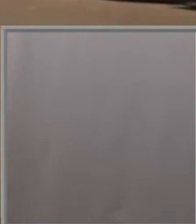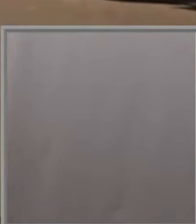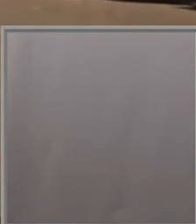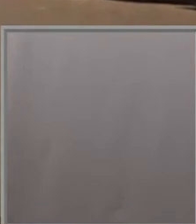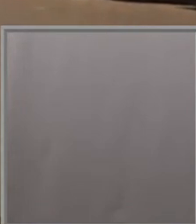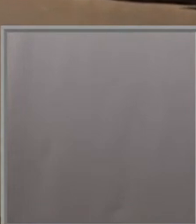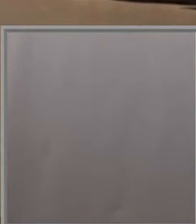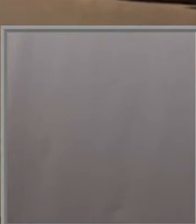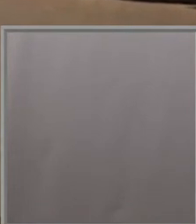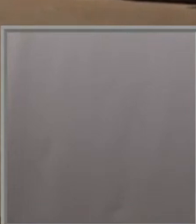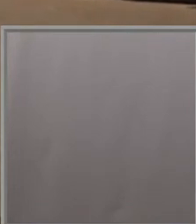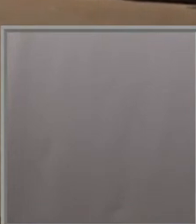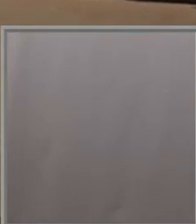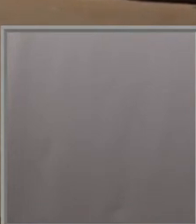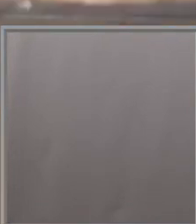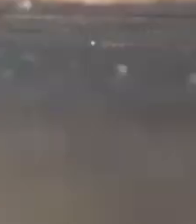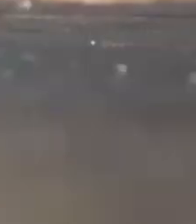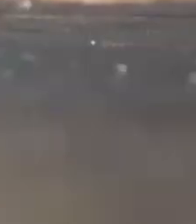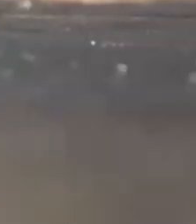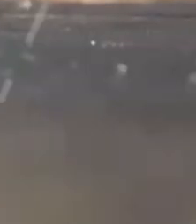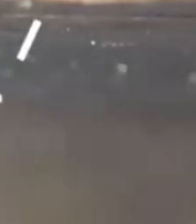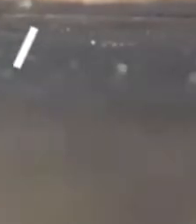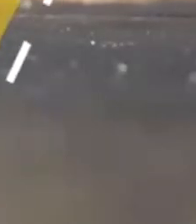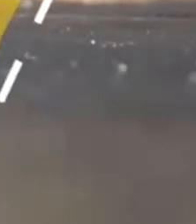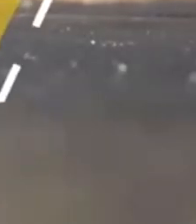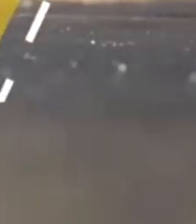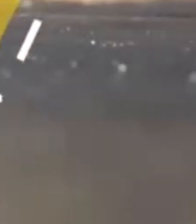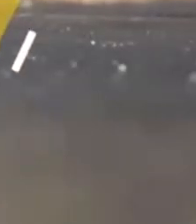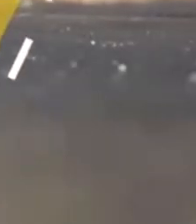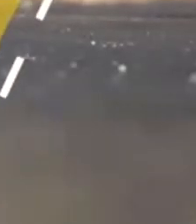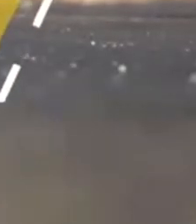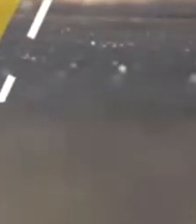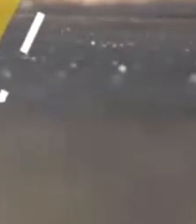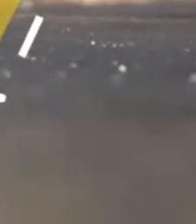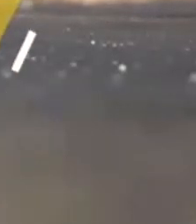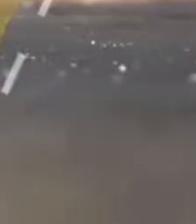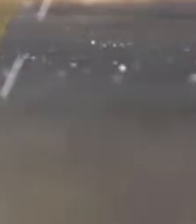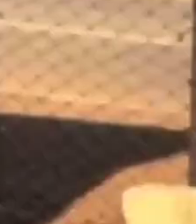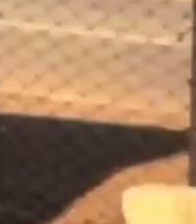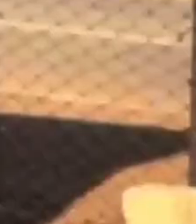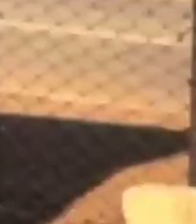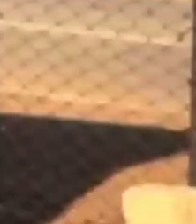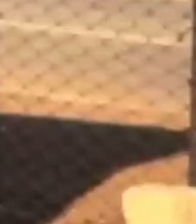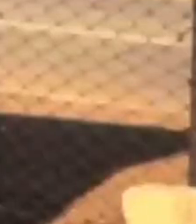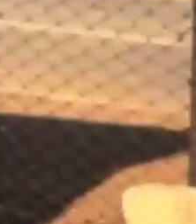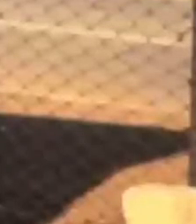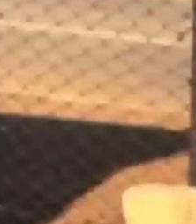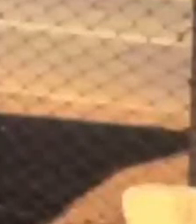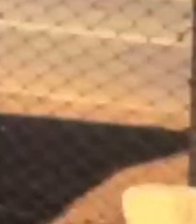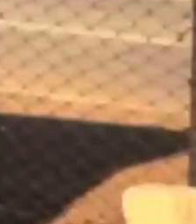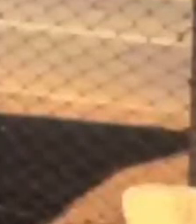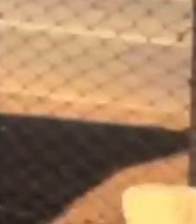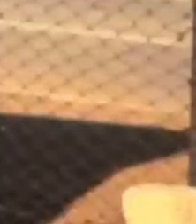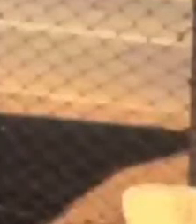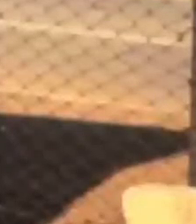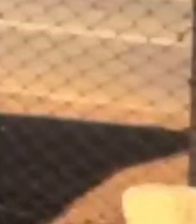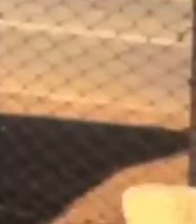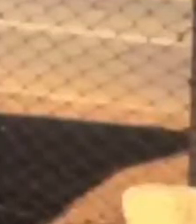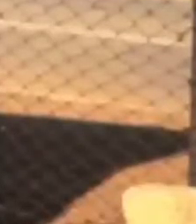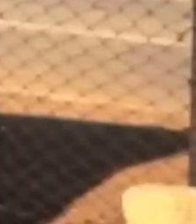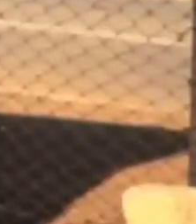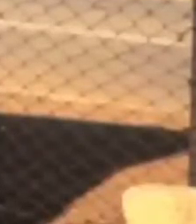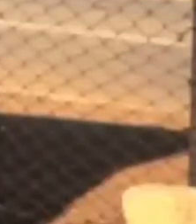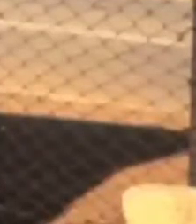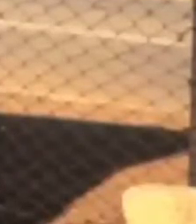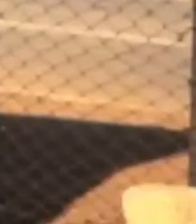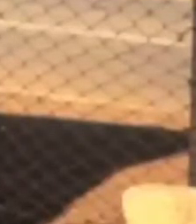Into engitholile nge-participation is that ikunikeza i-platform yokuthi uengage and also influence some of the decisions that are taken maybe